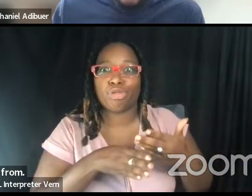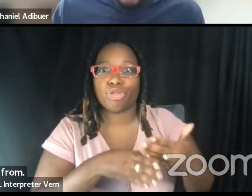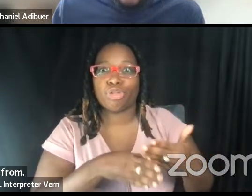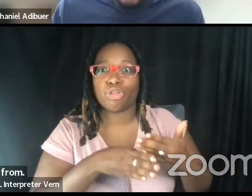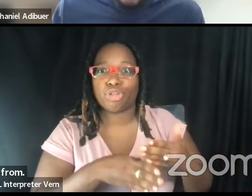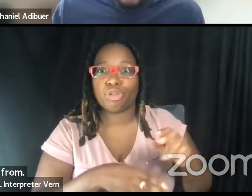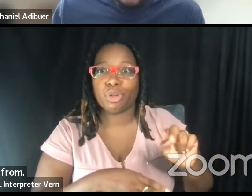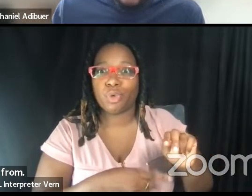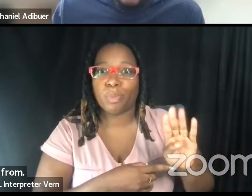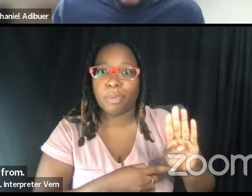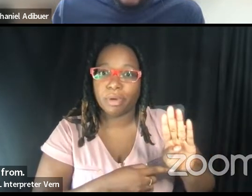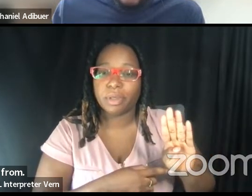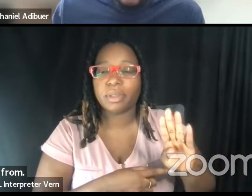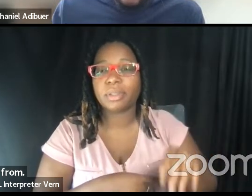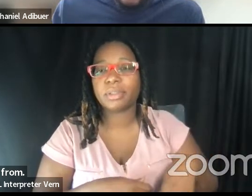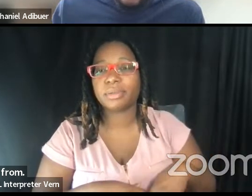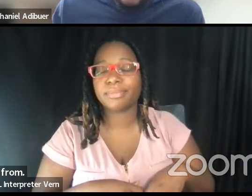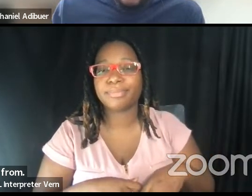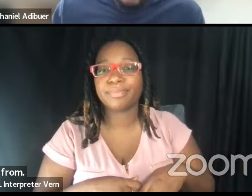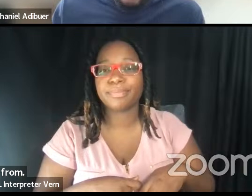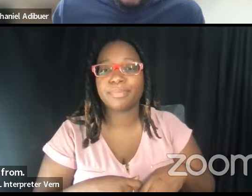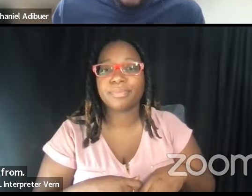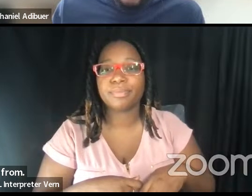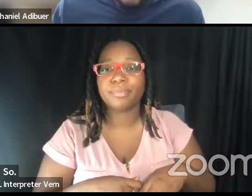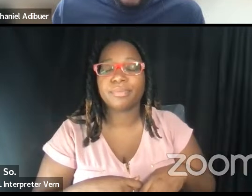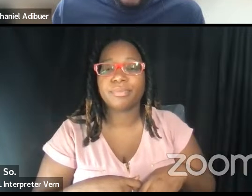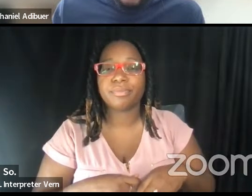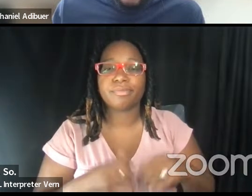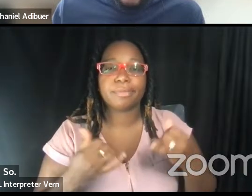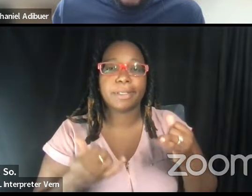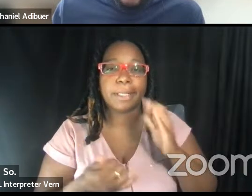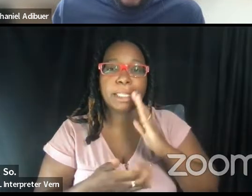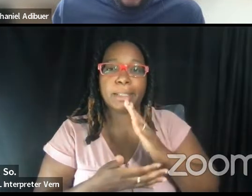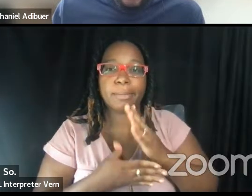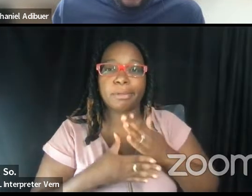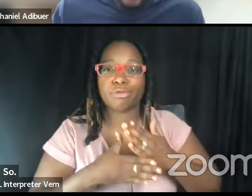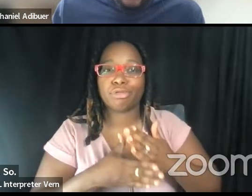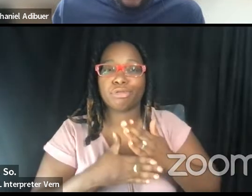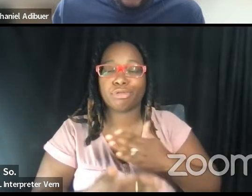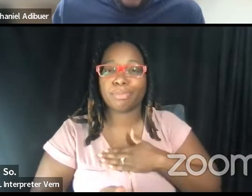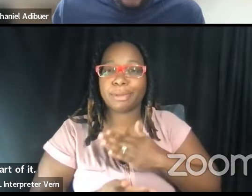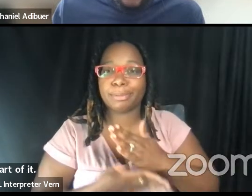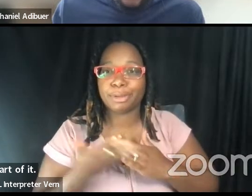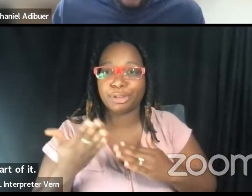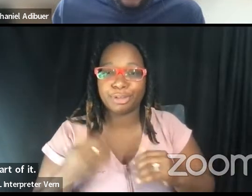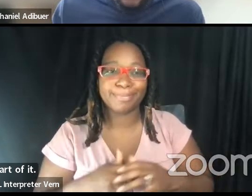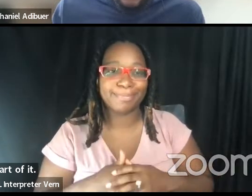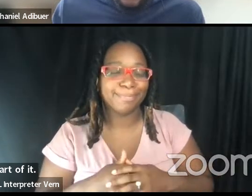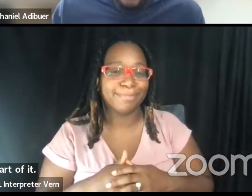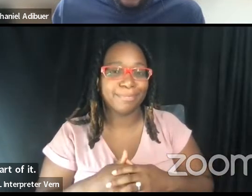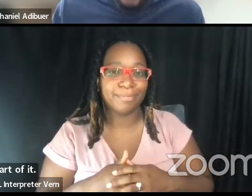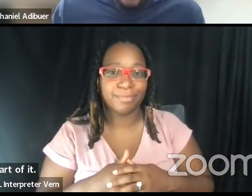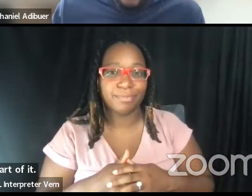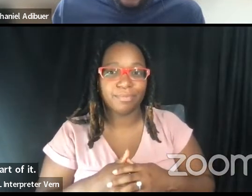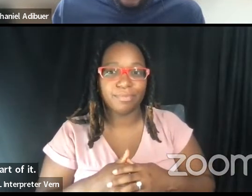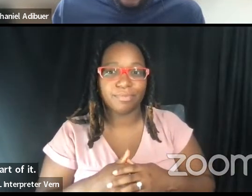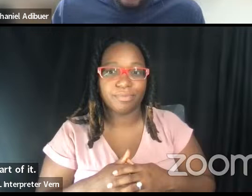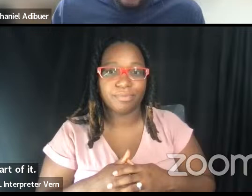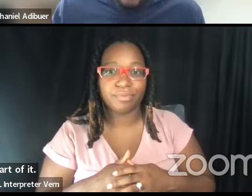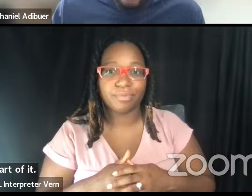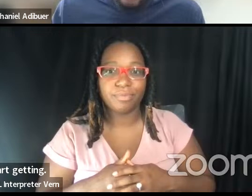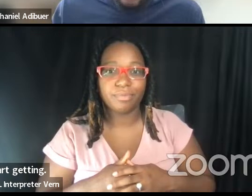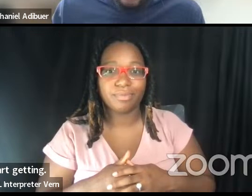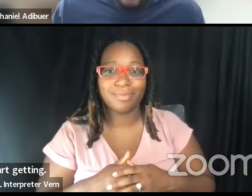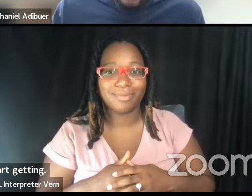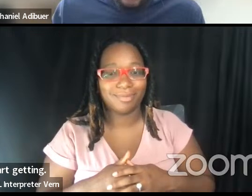I'm going to share my part of it, and we will start the real